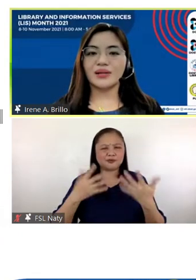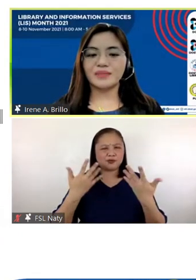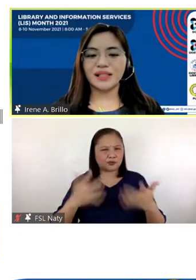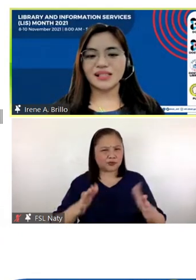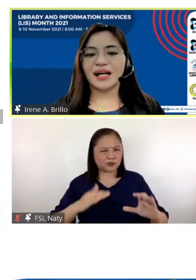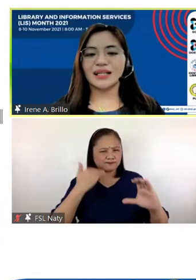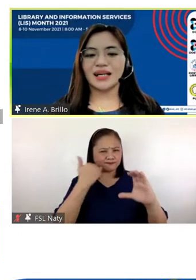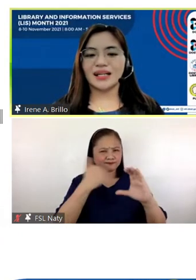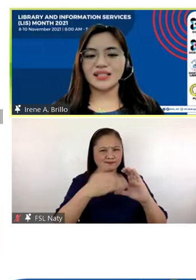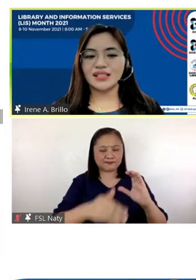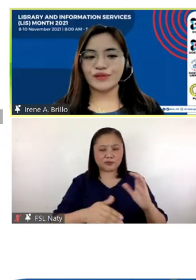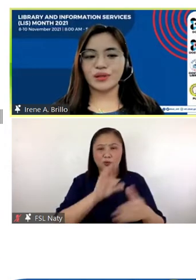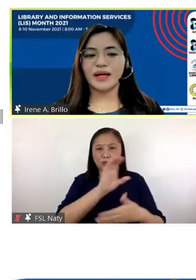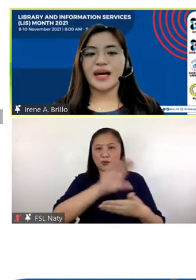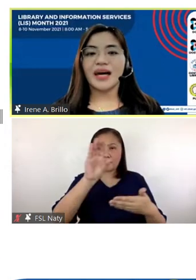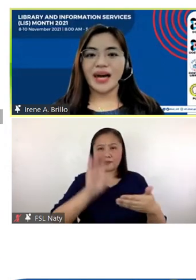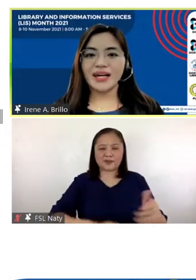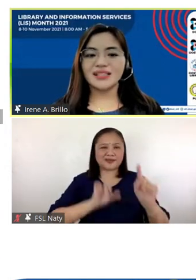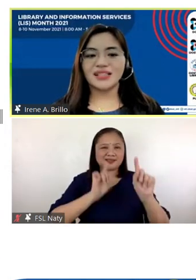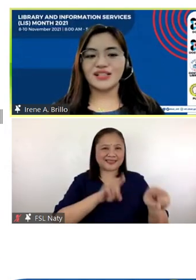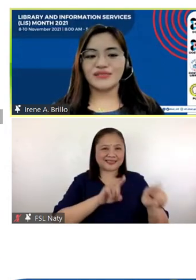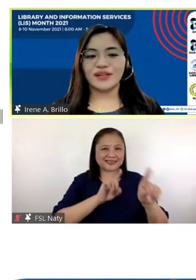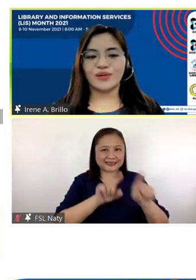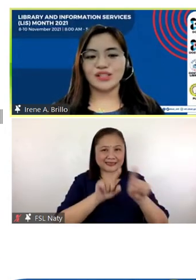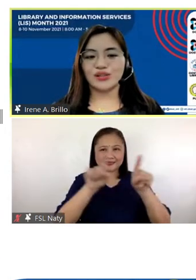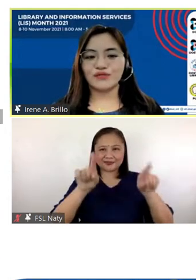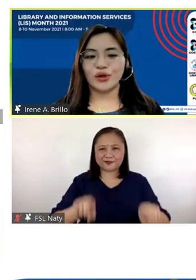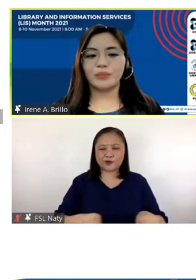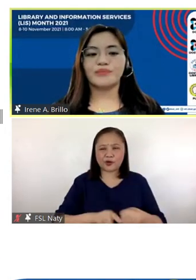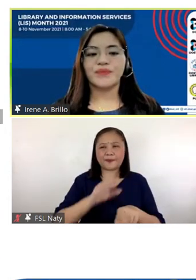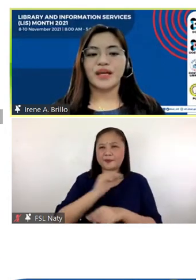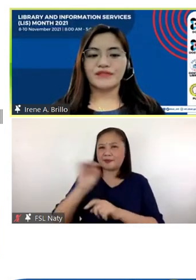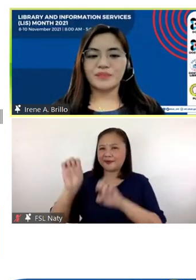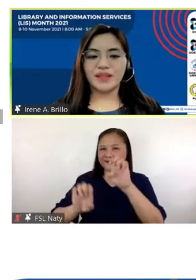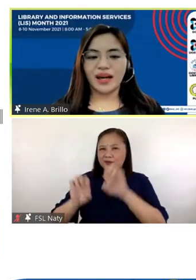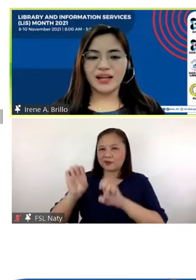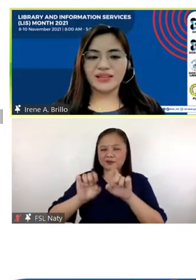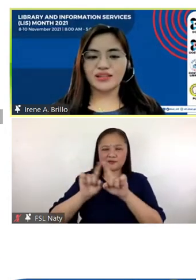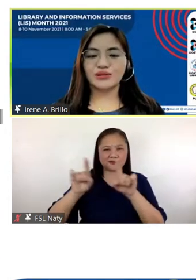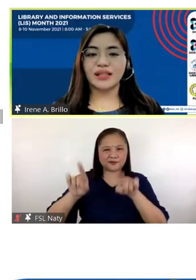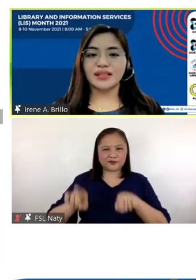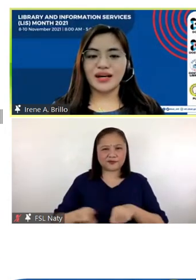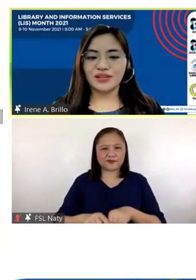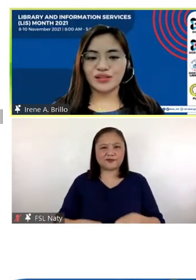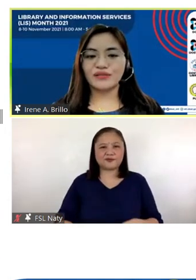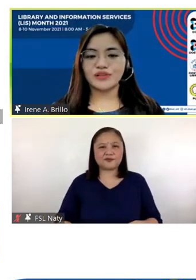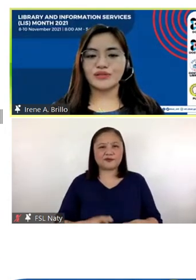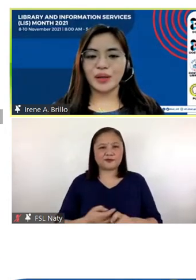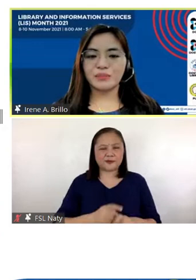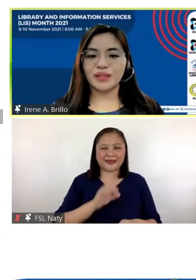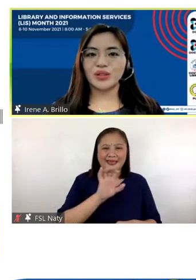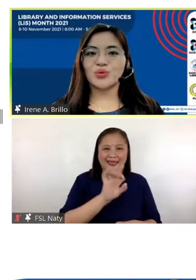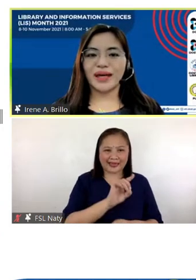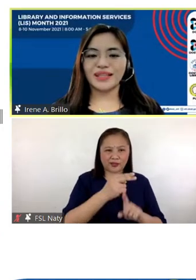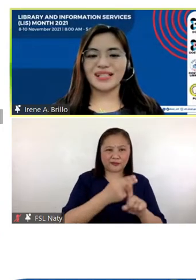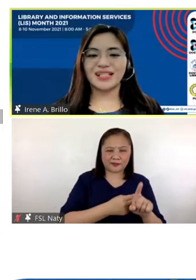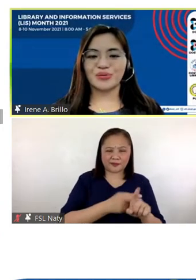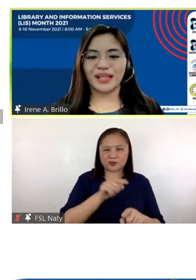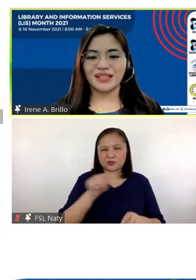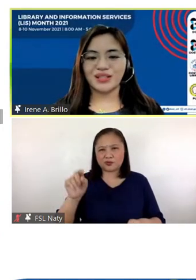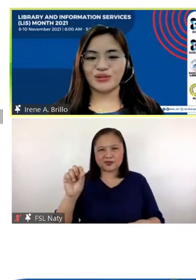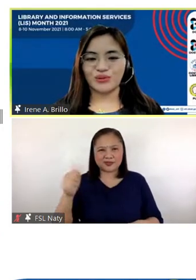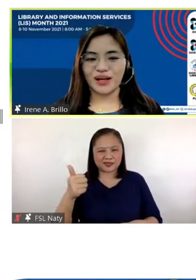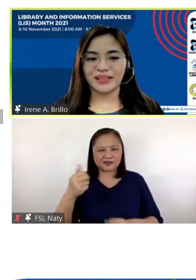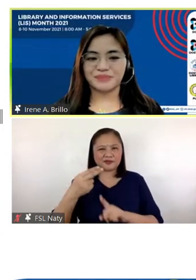their accomplished attendance form and evaluation form from the 8th to the 10th of November